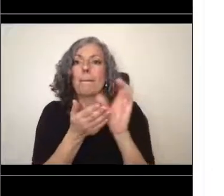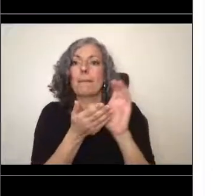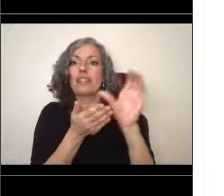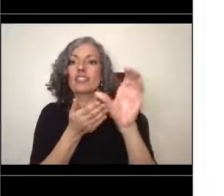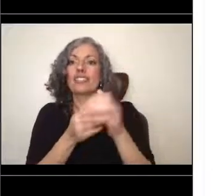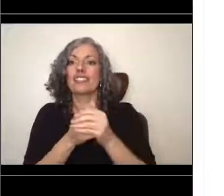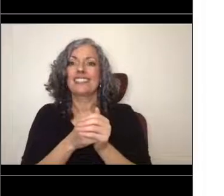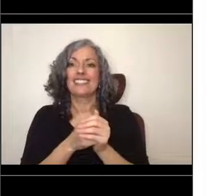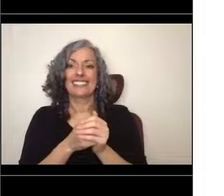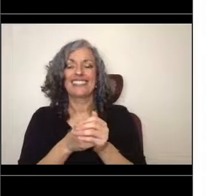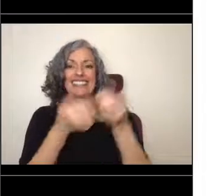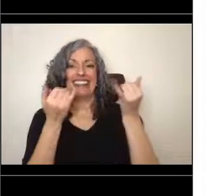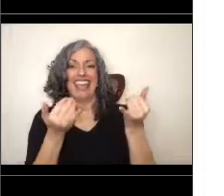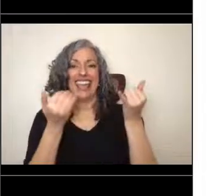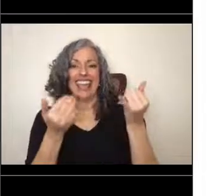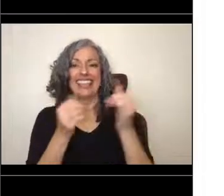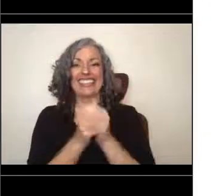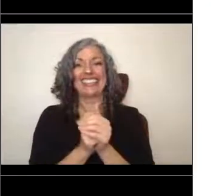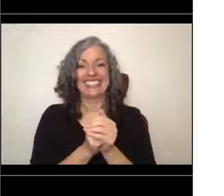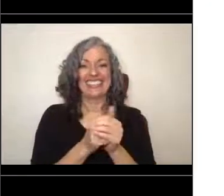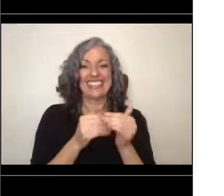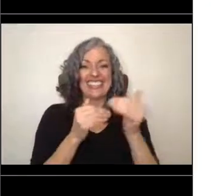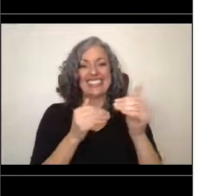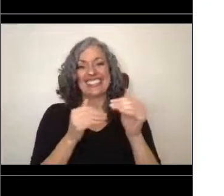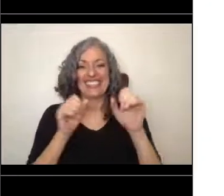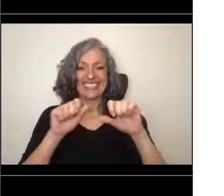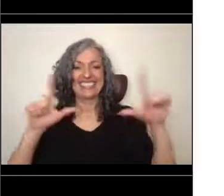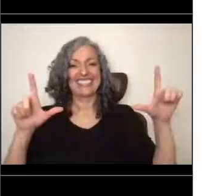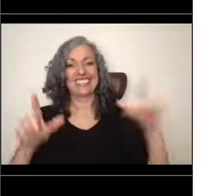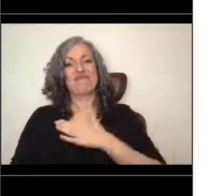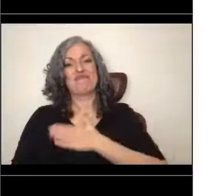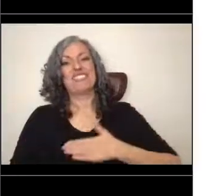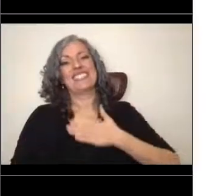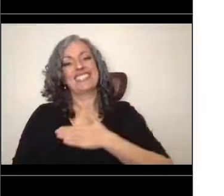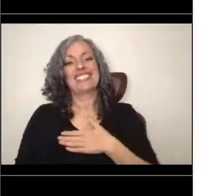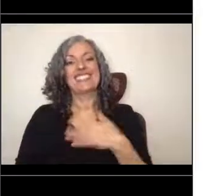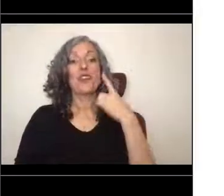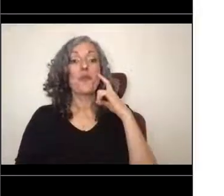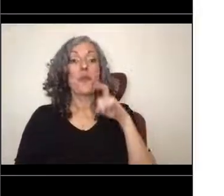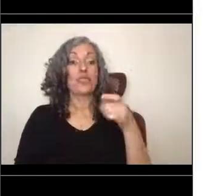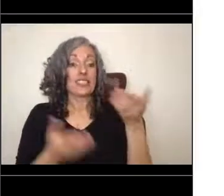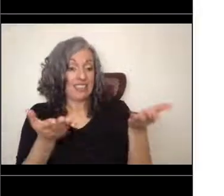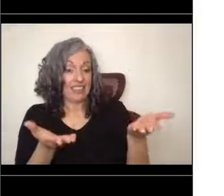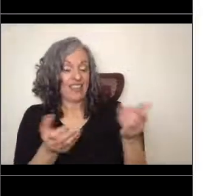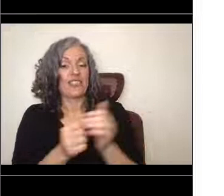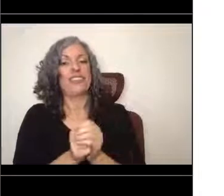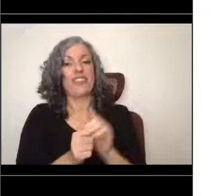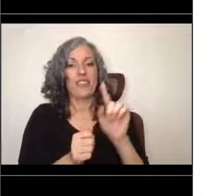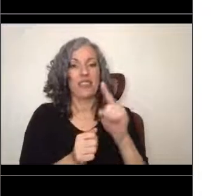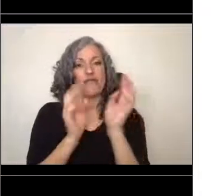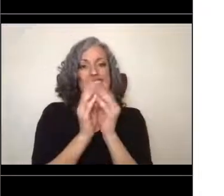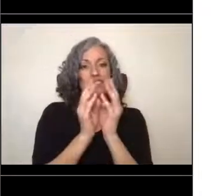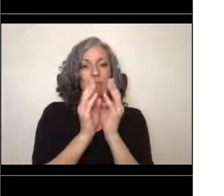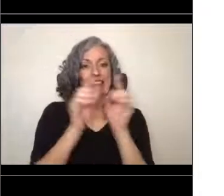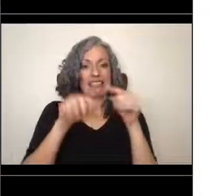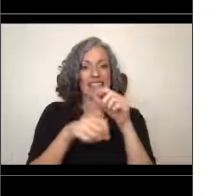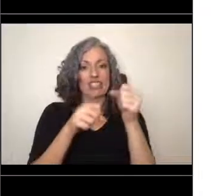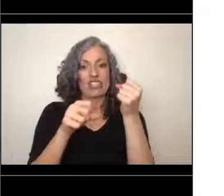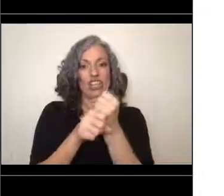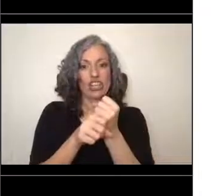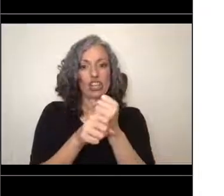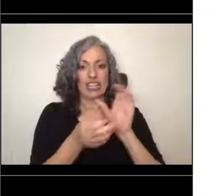today. Next slide, please. As noted on the slide, through the first meeting of the fiscal year, the Commission has allocated